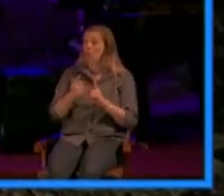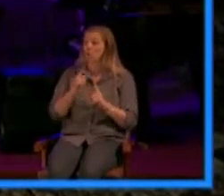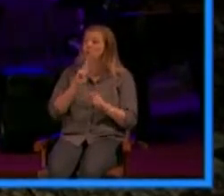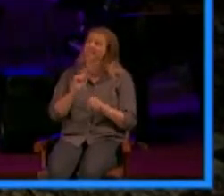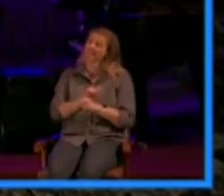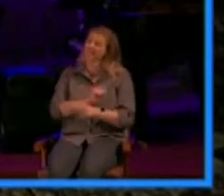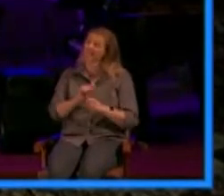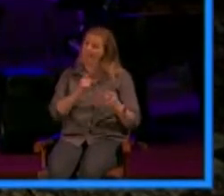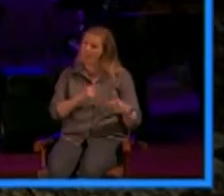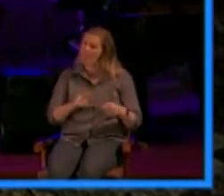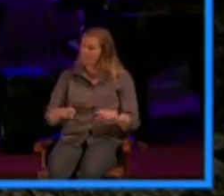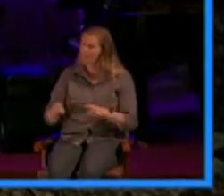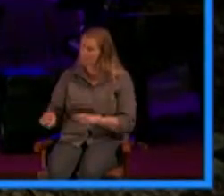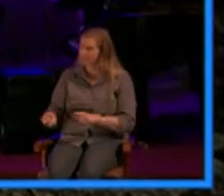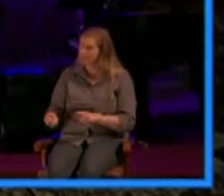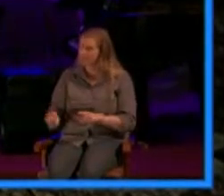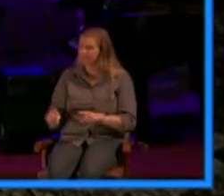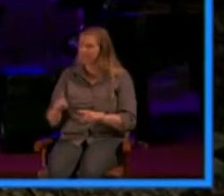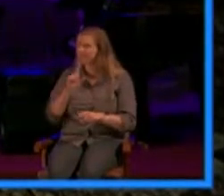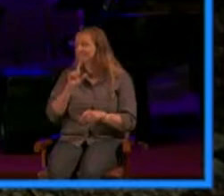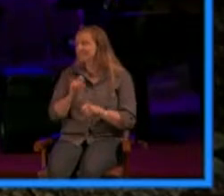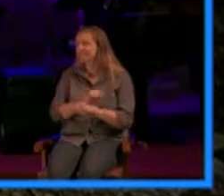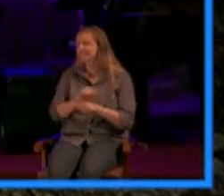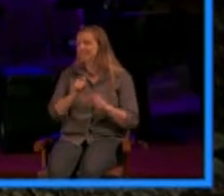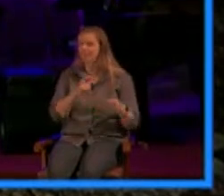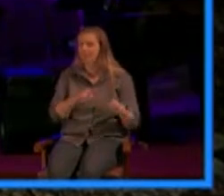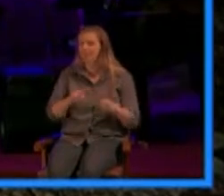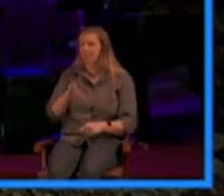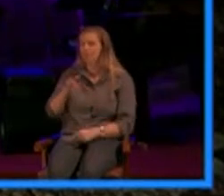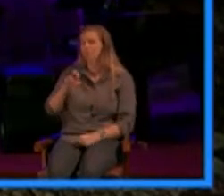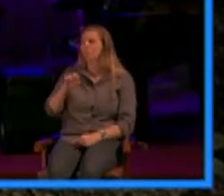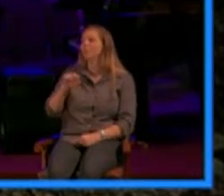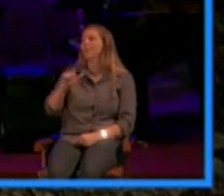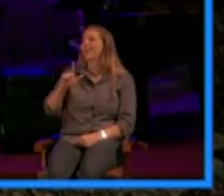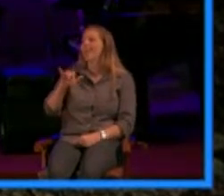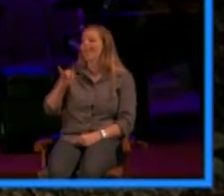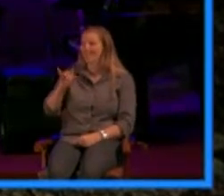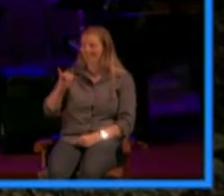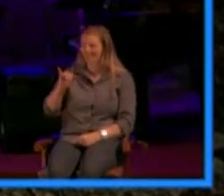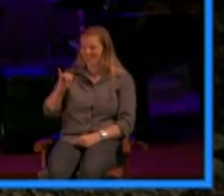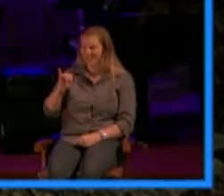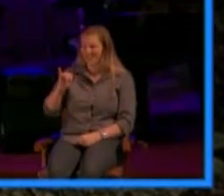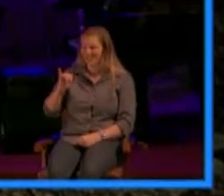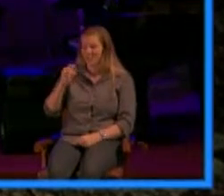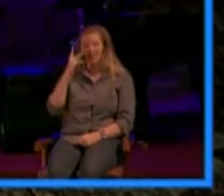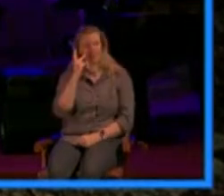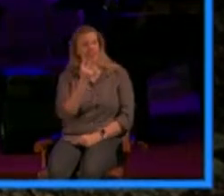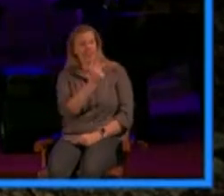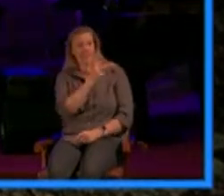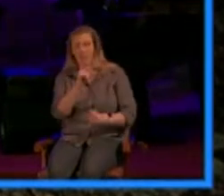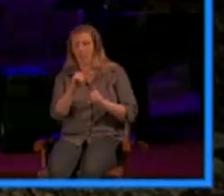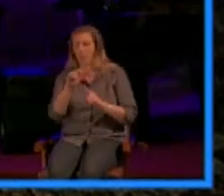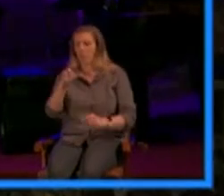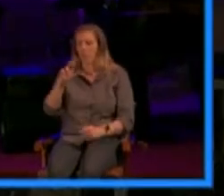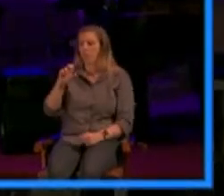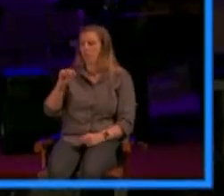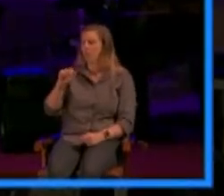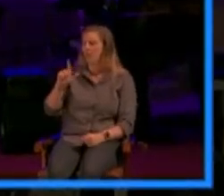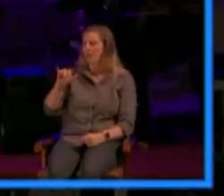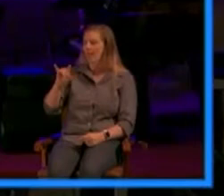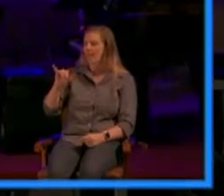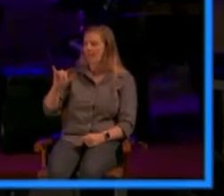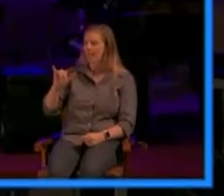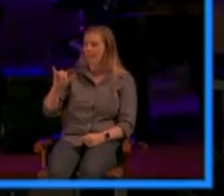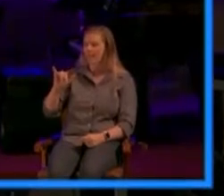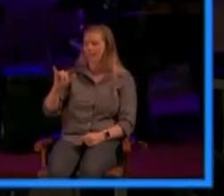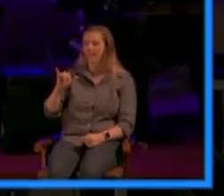enough, but let's talk about the biblical realities. Because, see, when we hear of these things today, and even